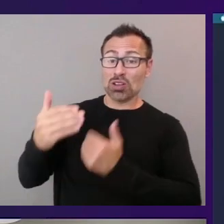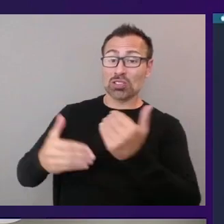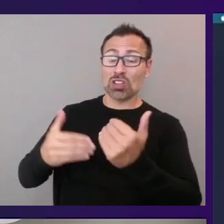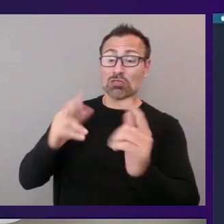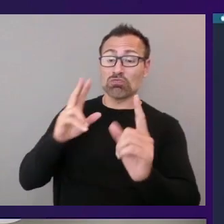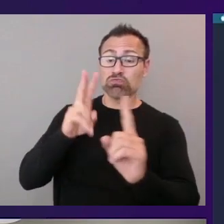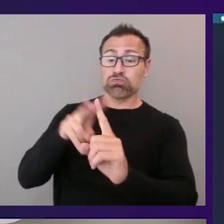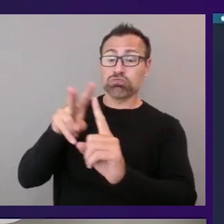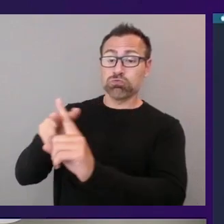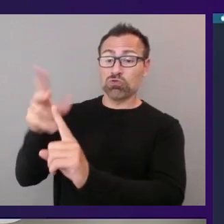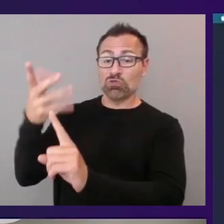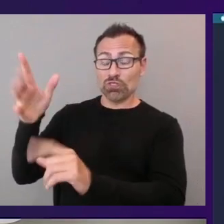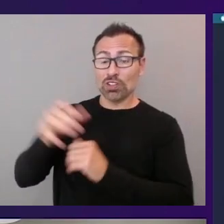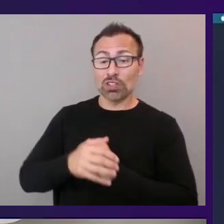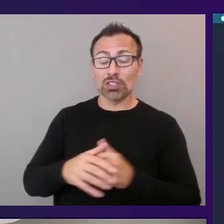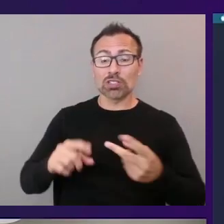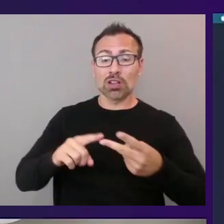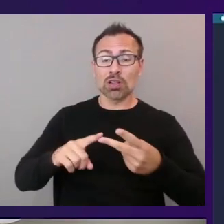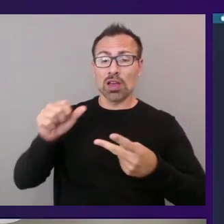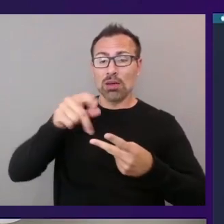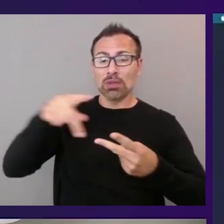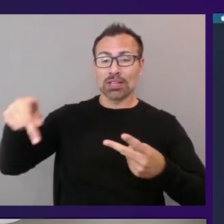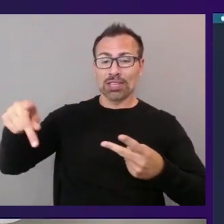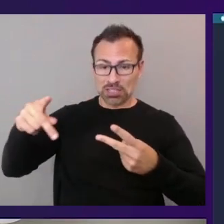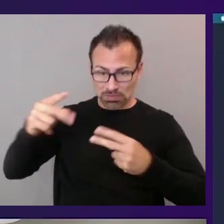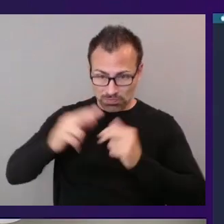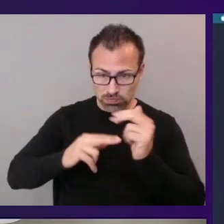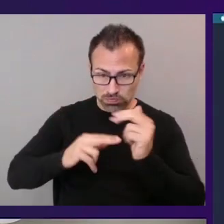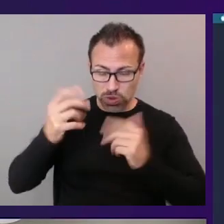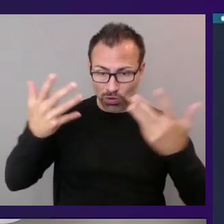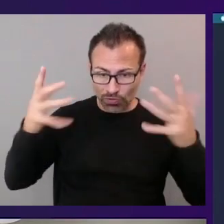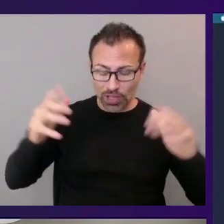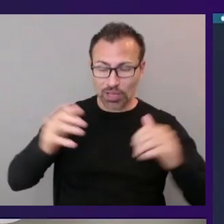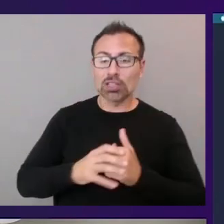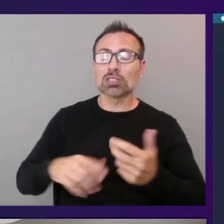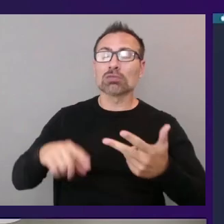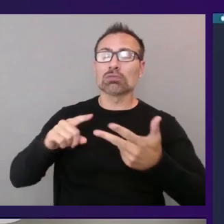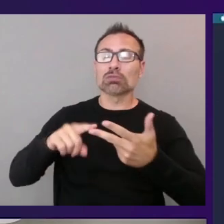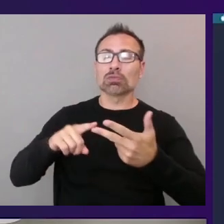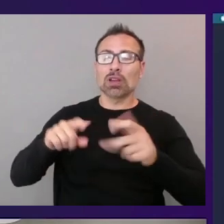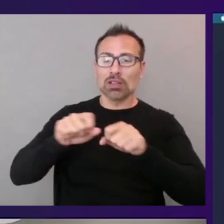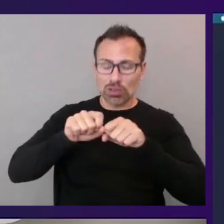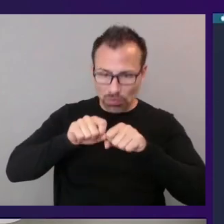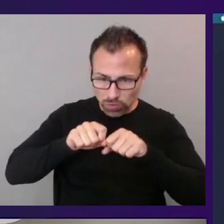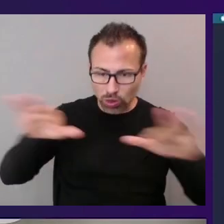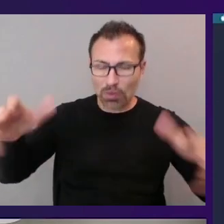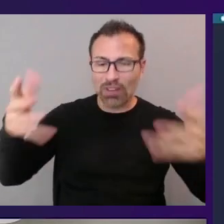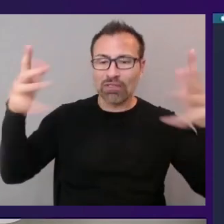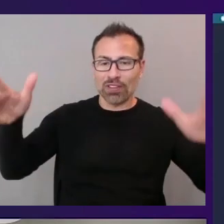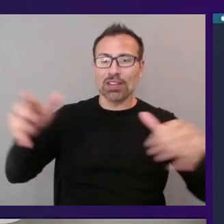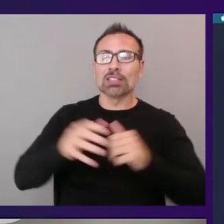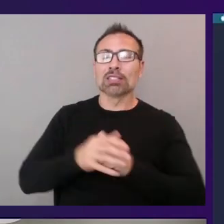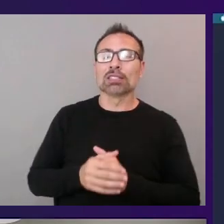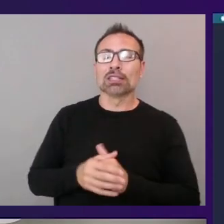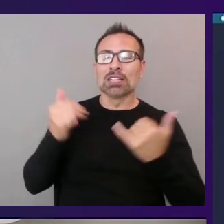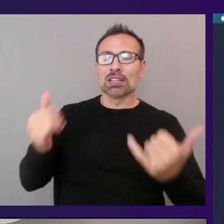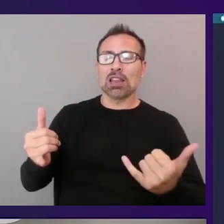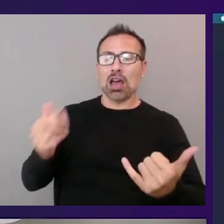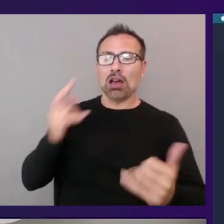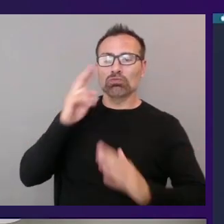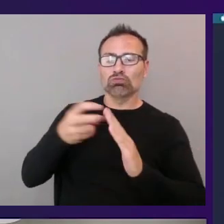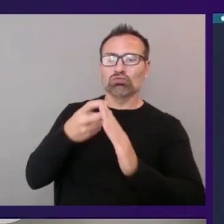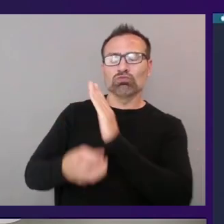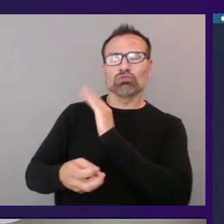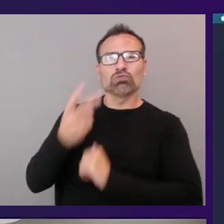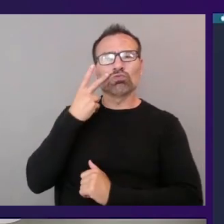has built the application and finally deployed it. And I can dive in and see a little bit more detail there. So